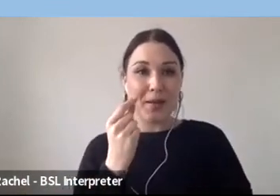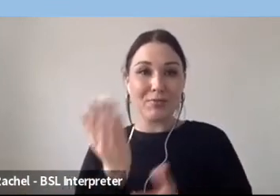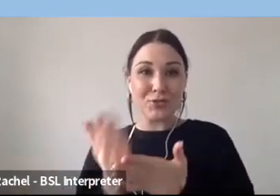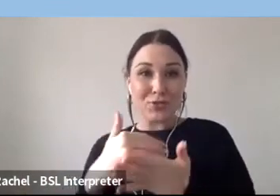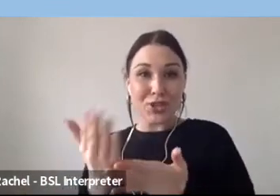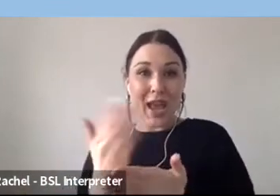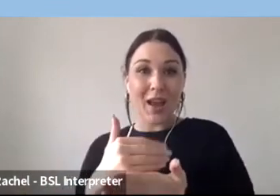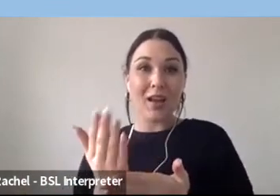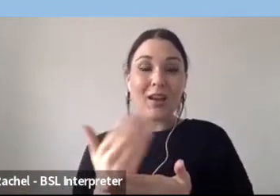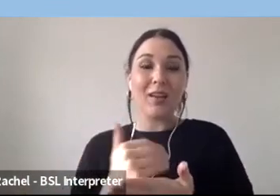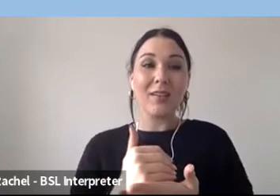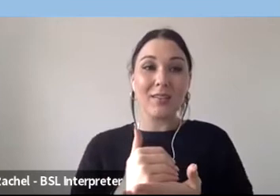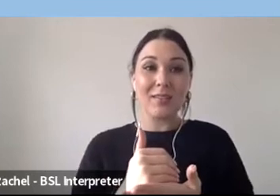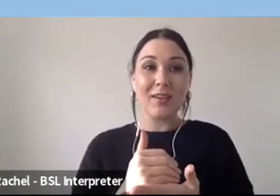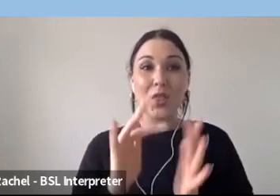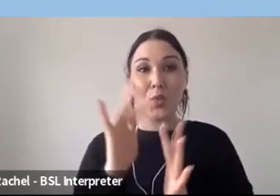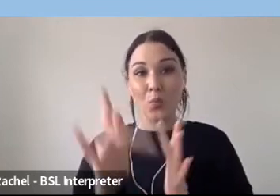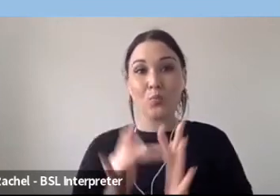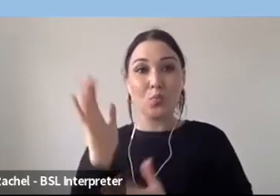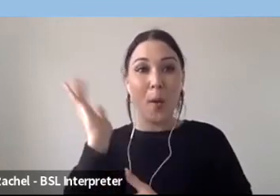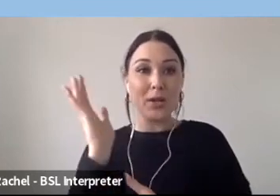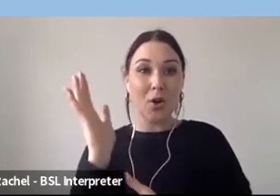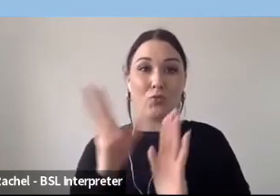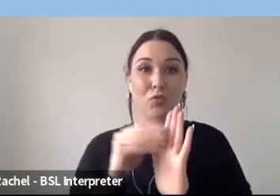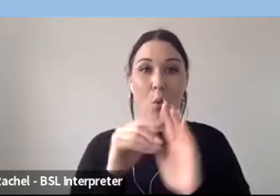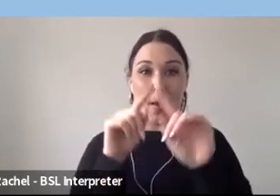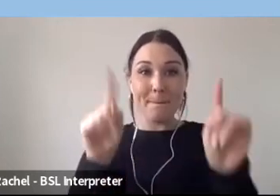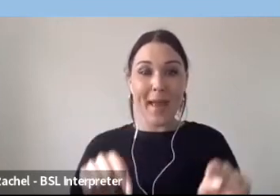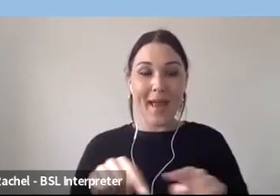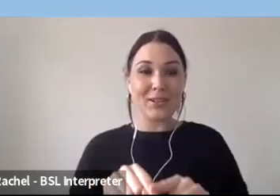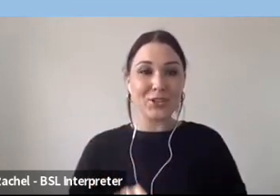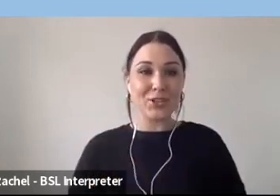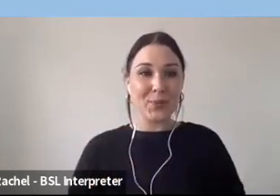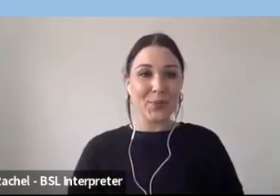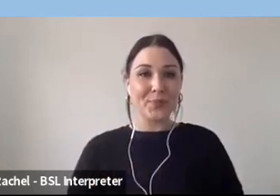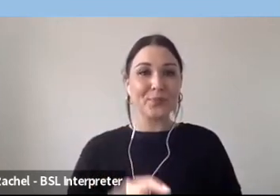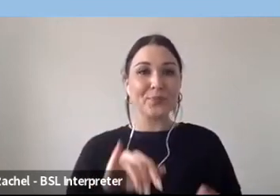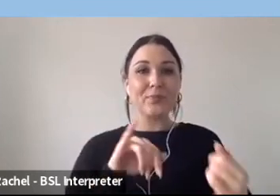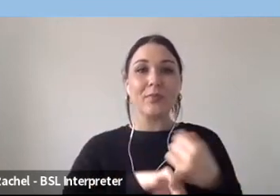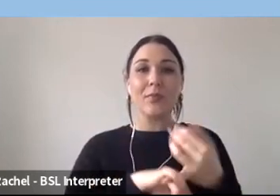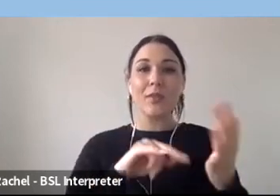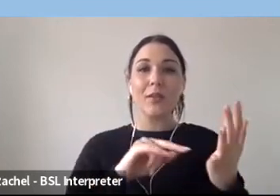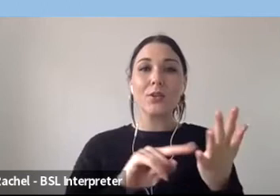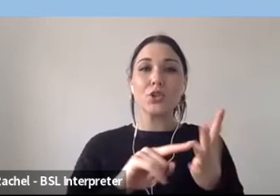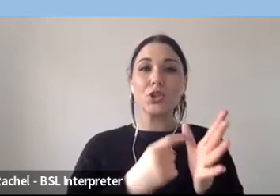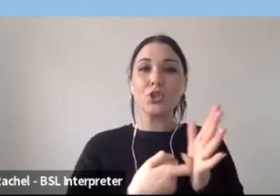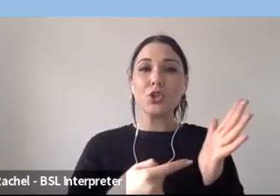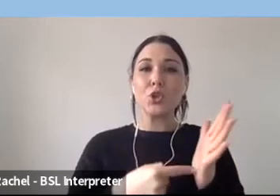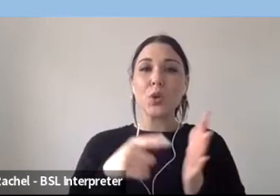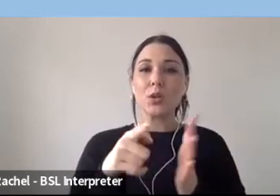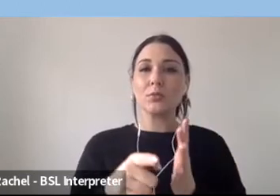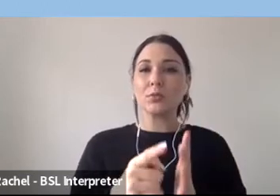on the webinar recording page. Stuart, I know you had some things to mention in response to